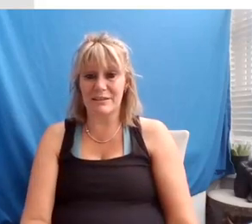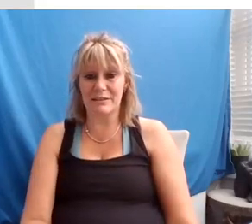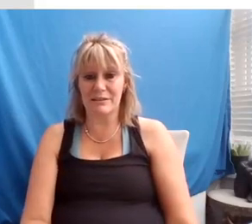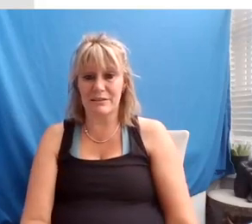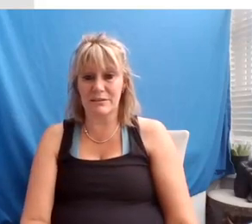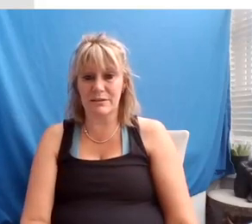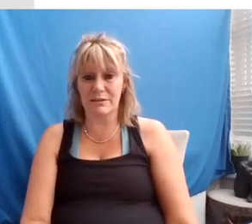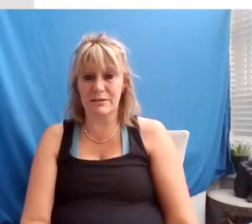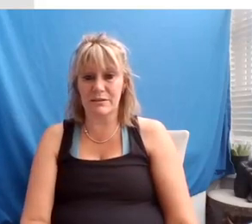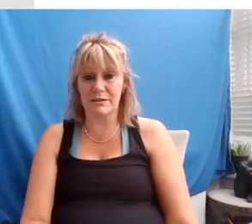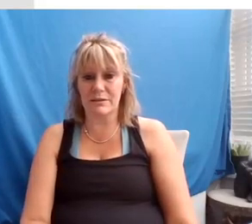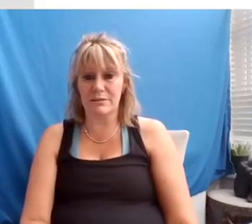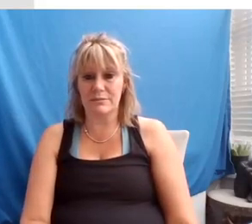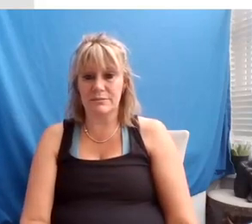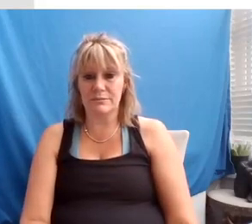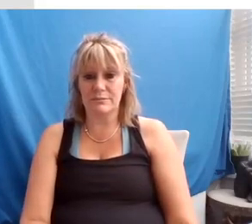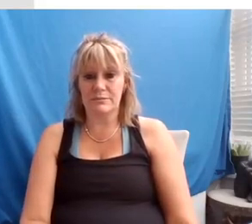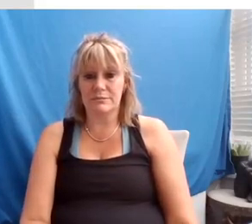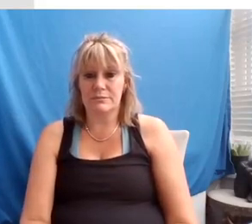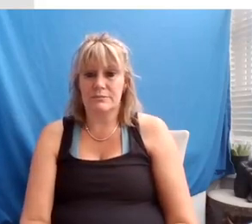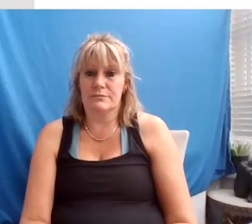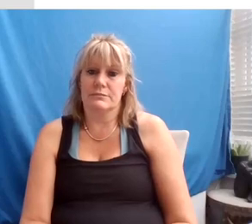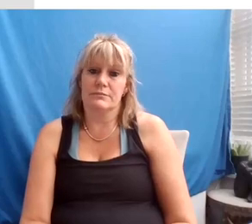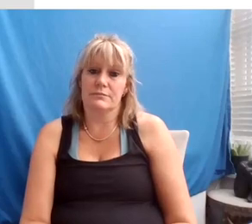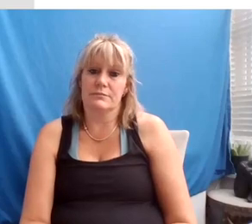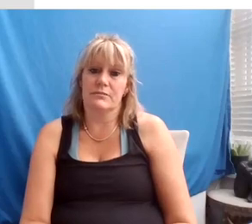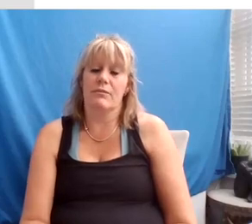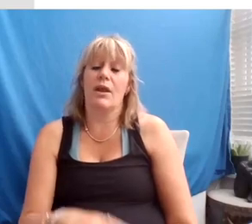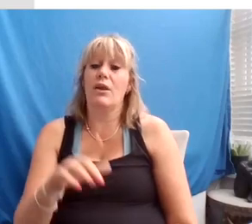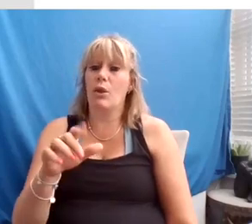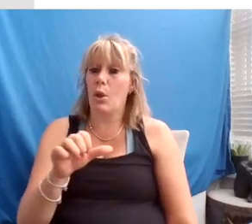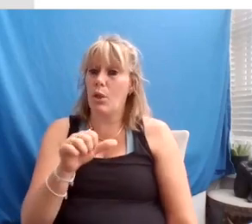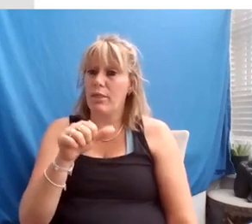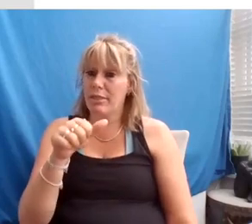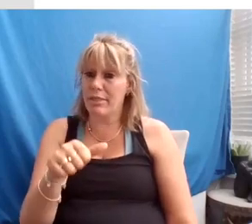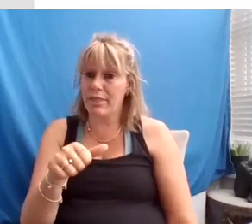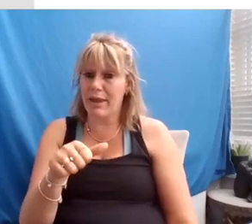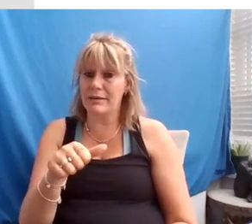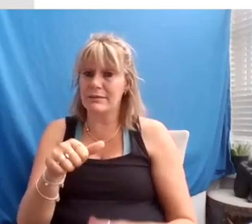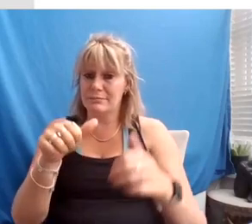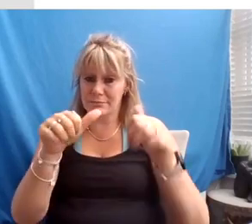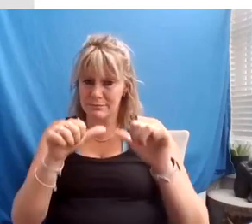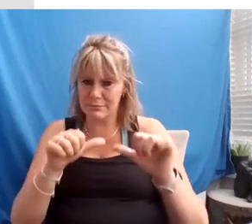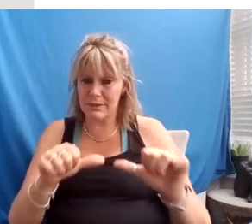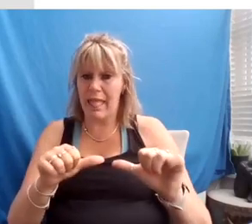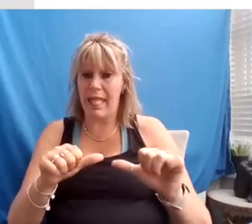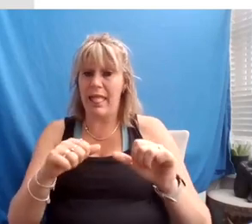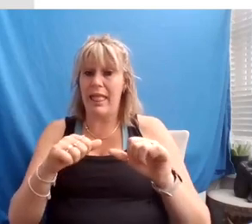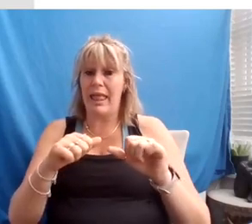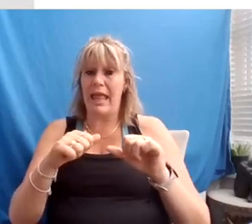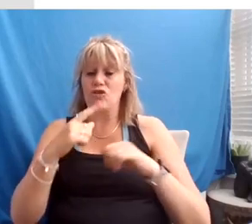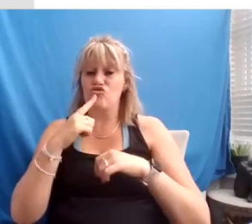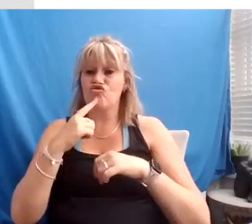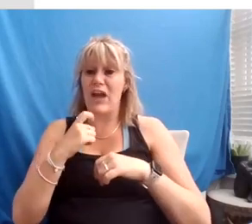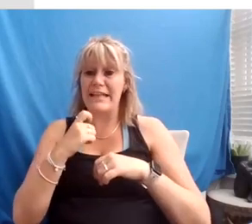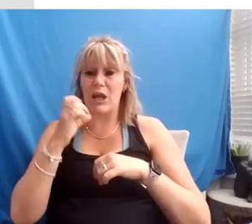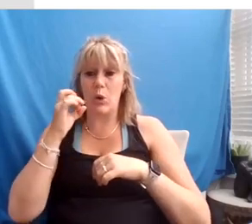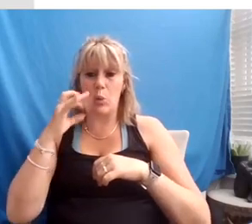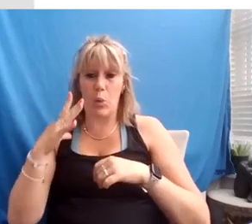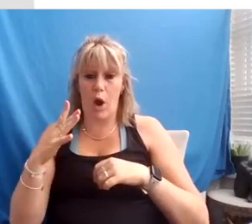And so this next print is a lino print. So it's just red on white, and it's Leo. So